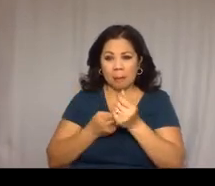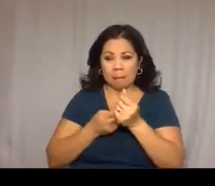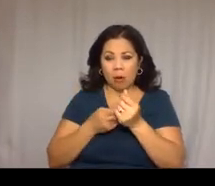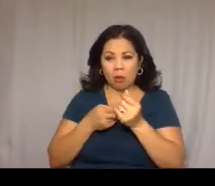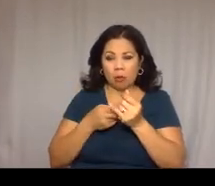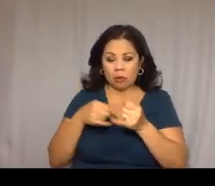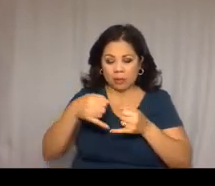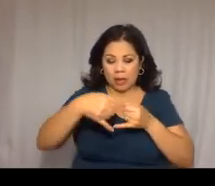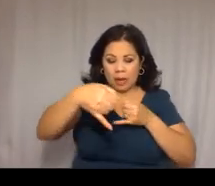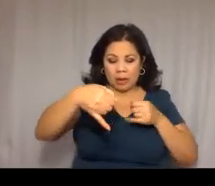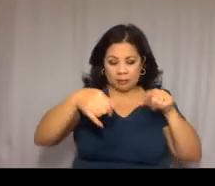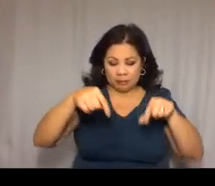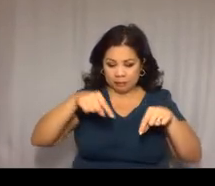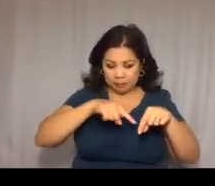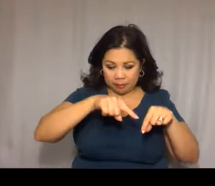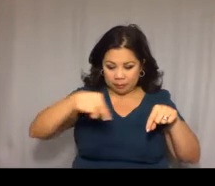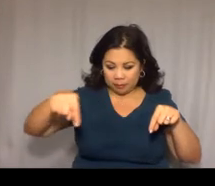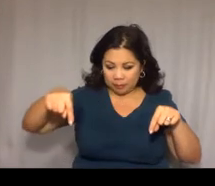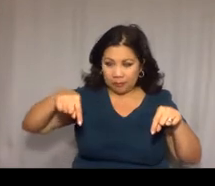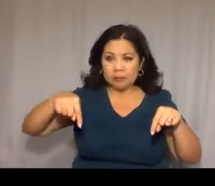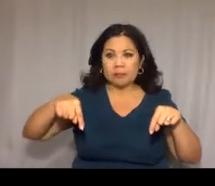and stop at your